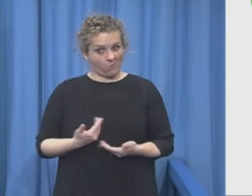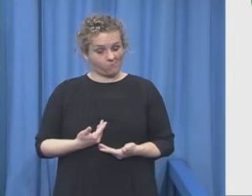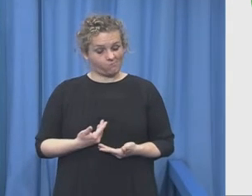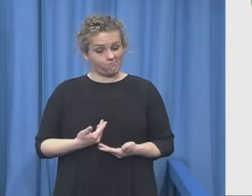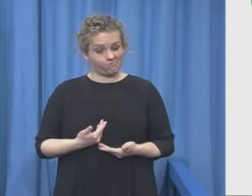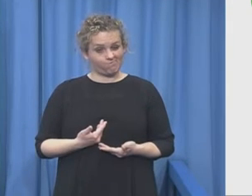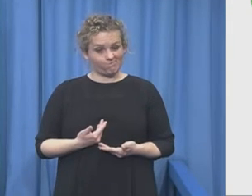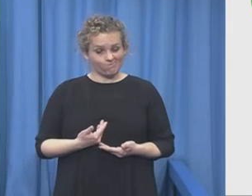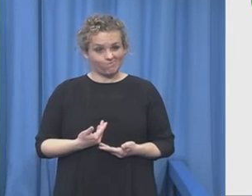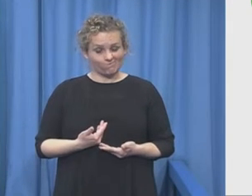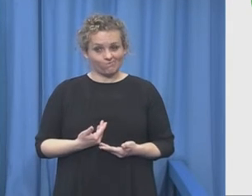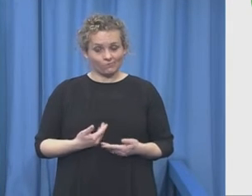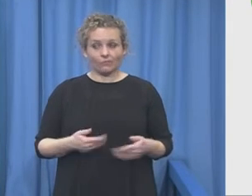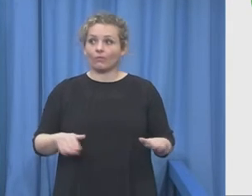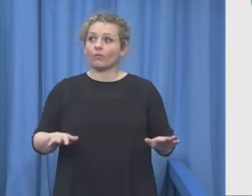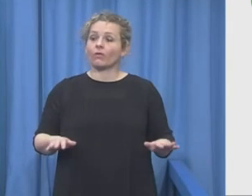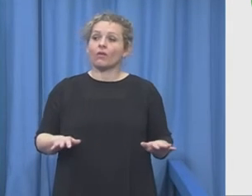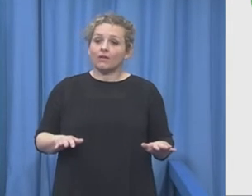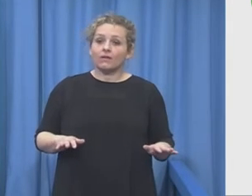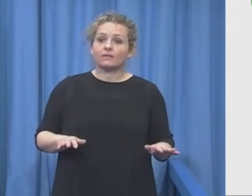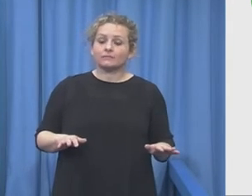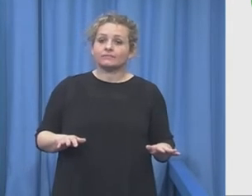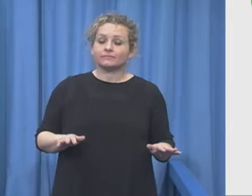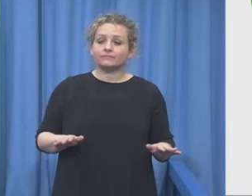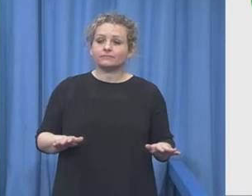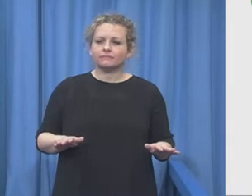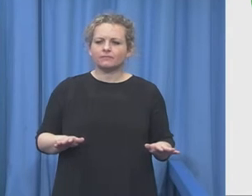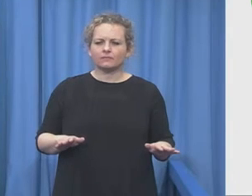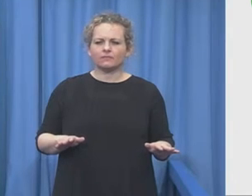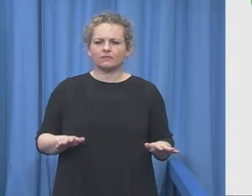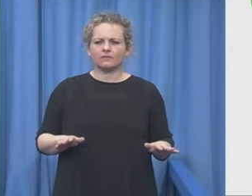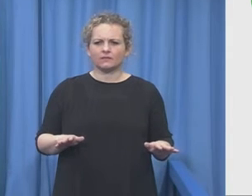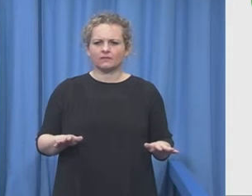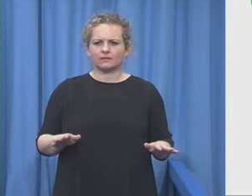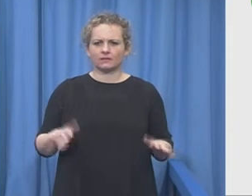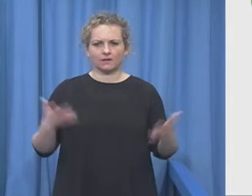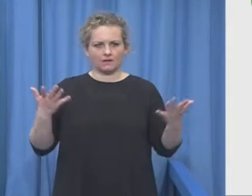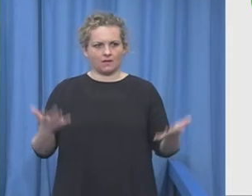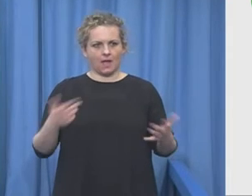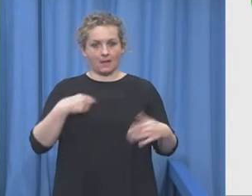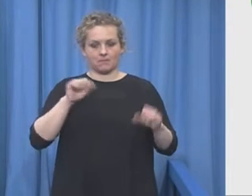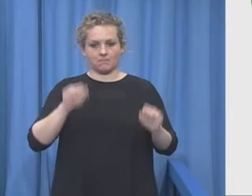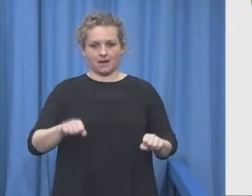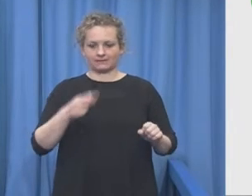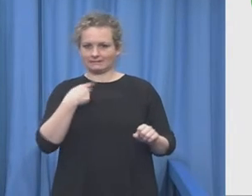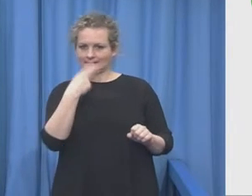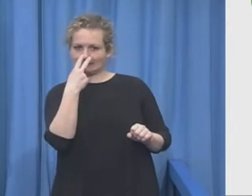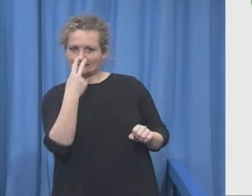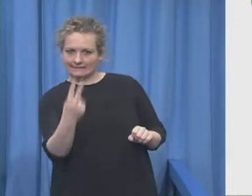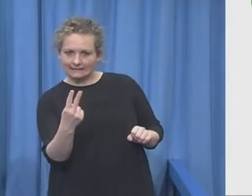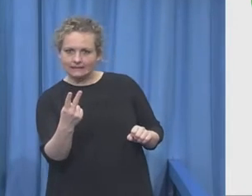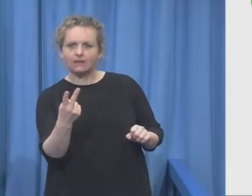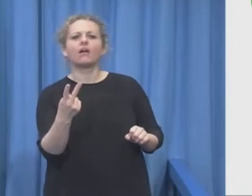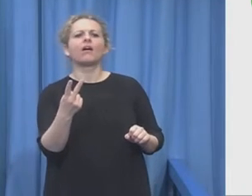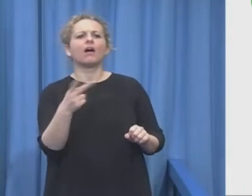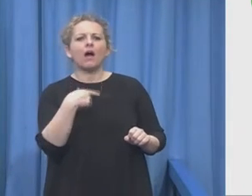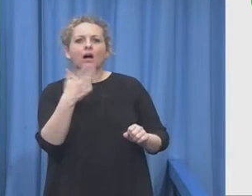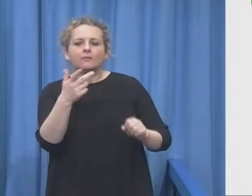we need to face reality, our own reality. I'm not talking about the big challenges in the world.